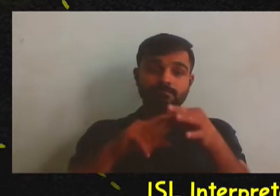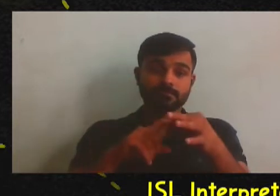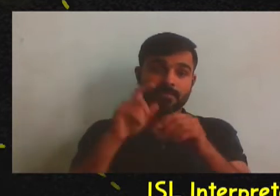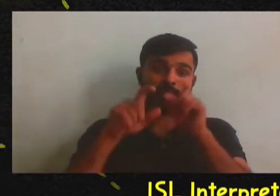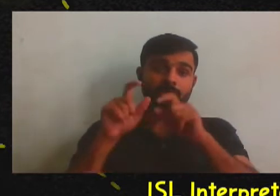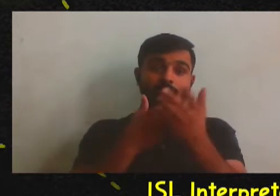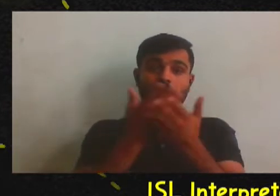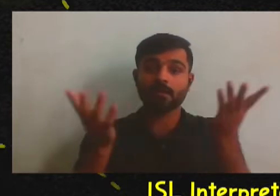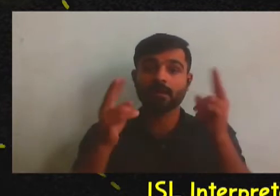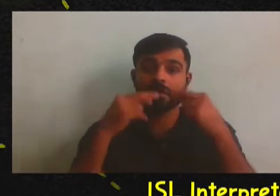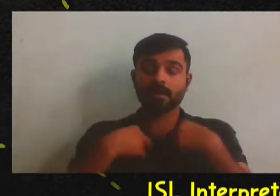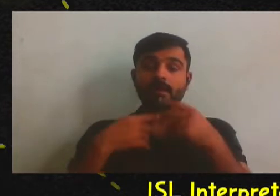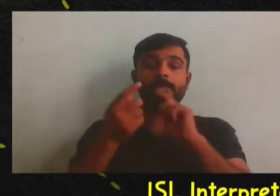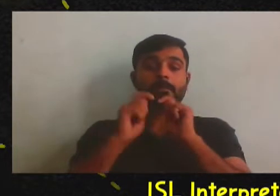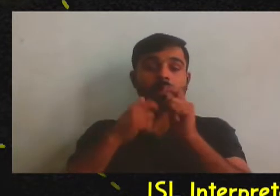huge